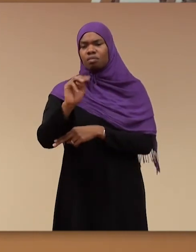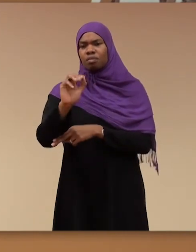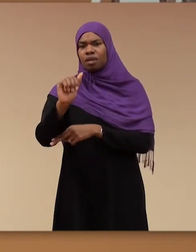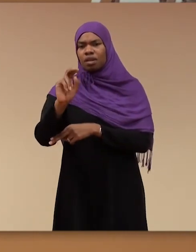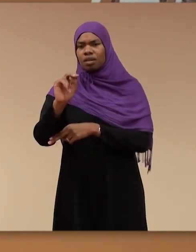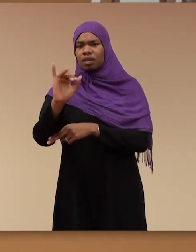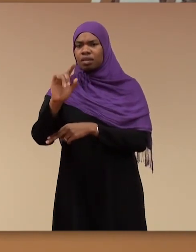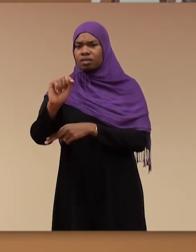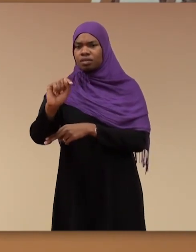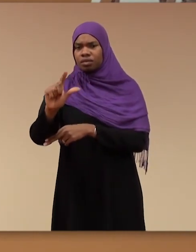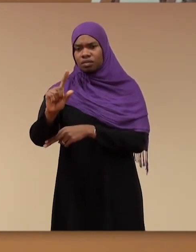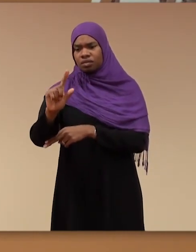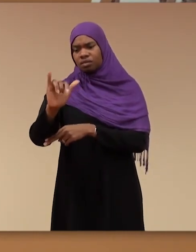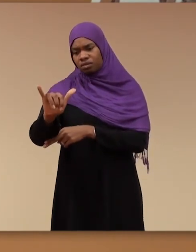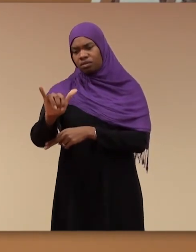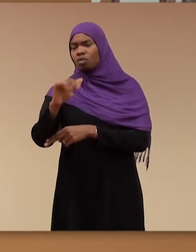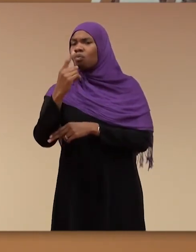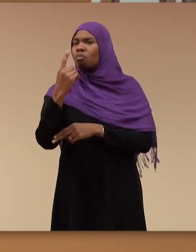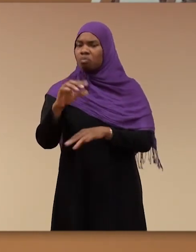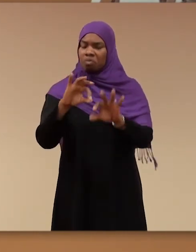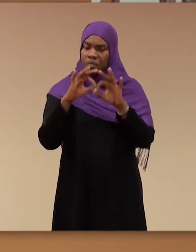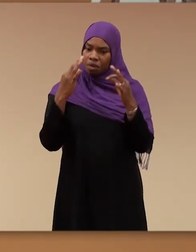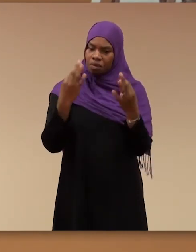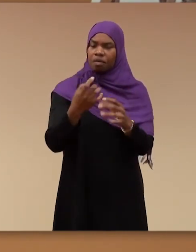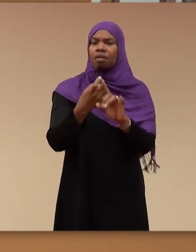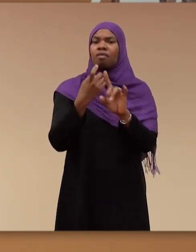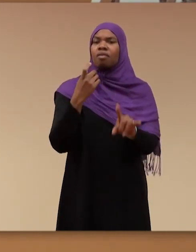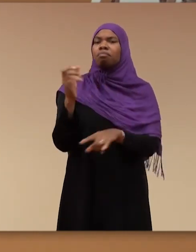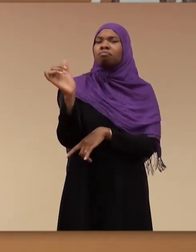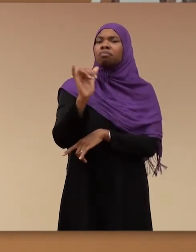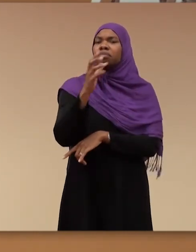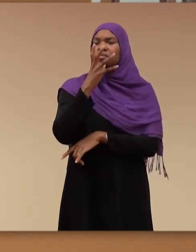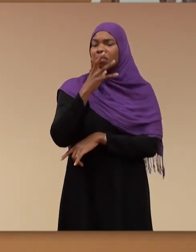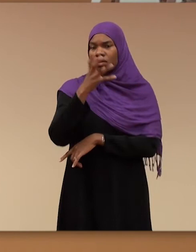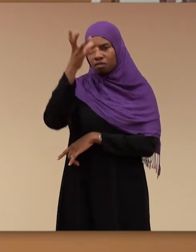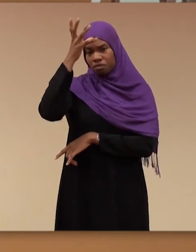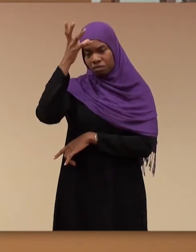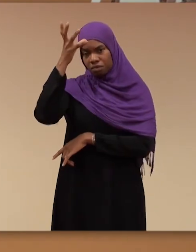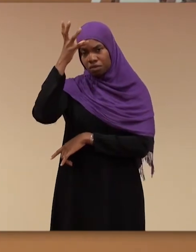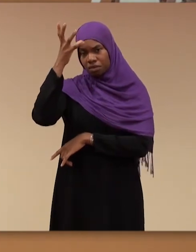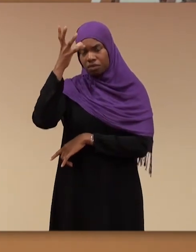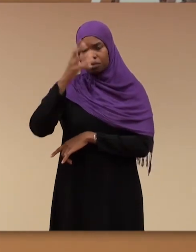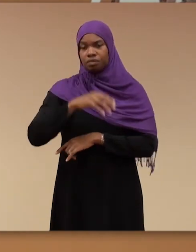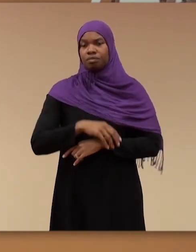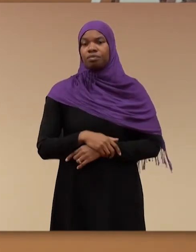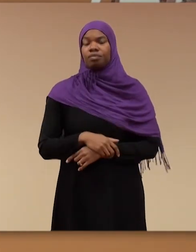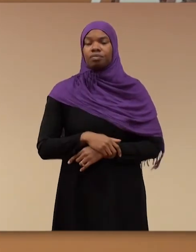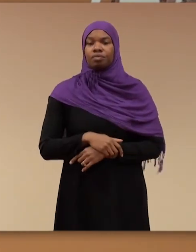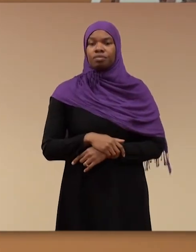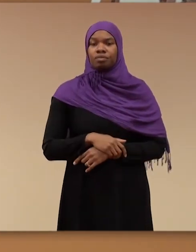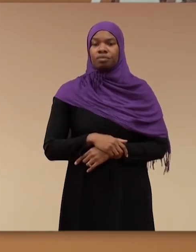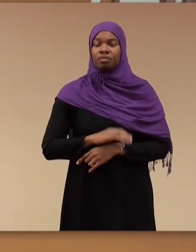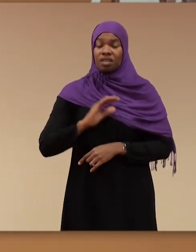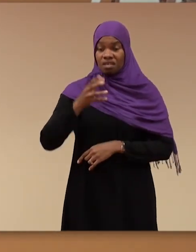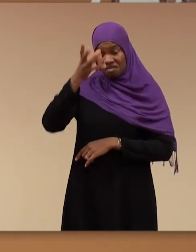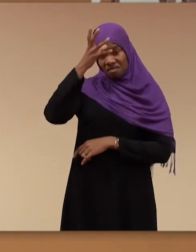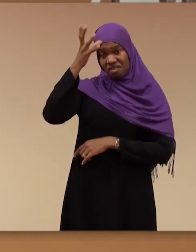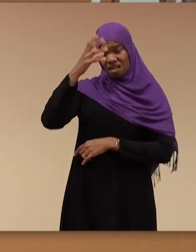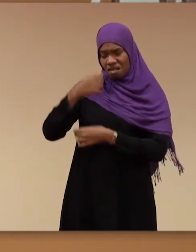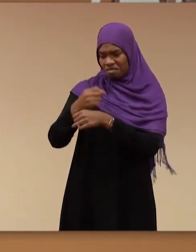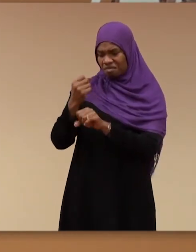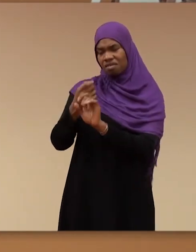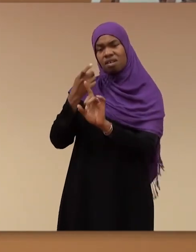father and mother, and our father is made out of dust. This will encourage us to be humble